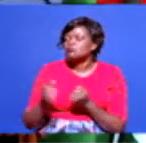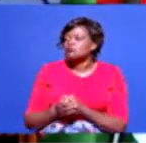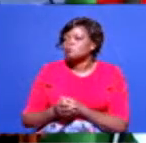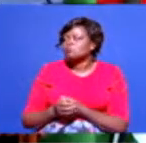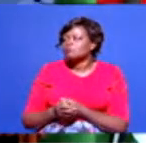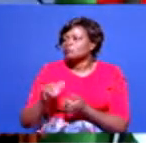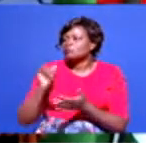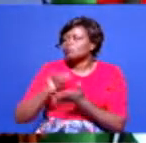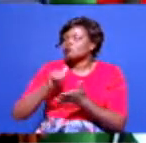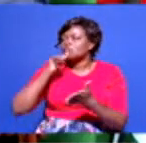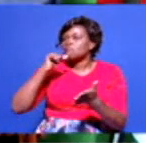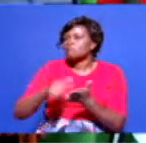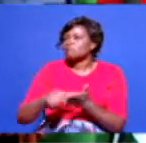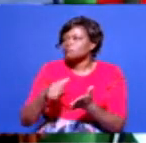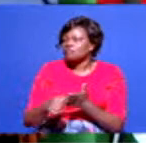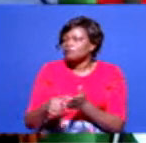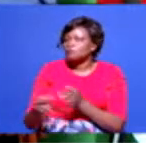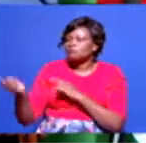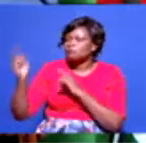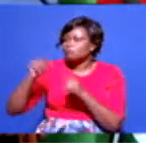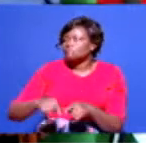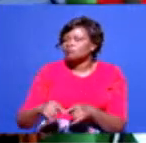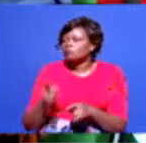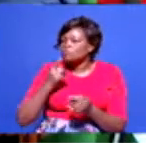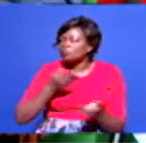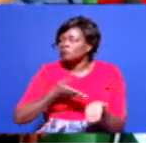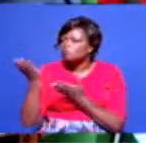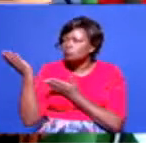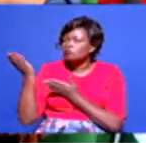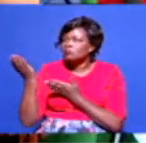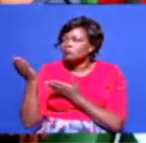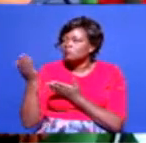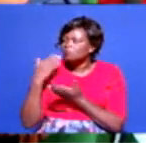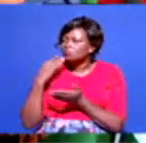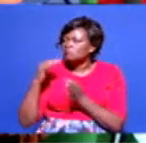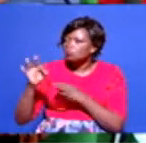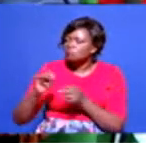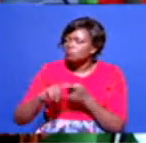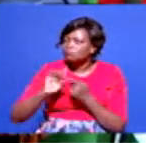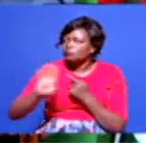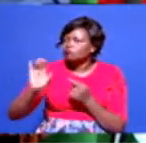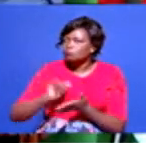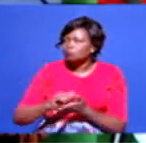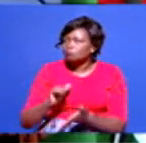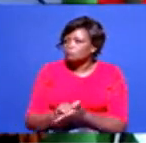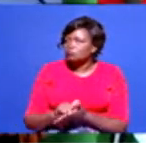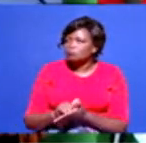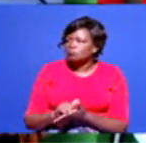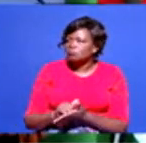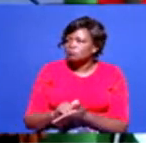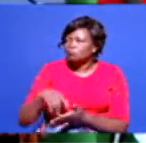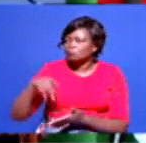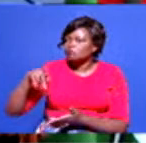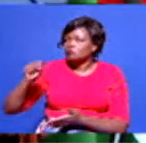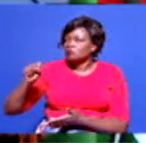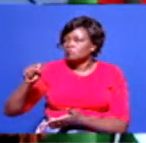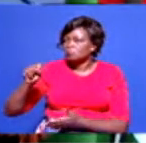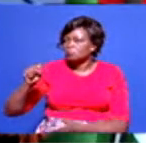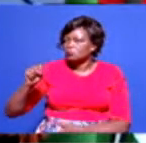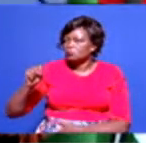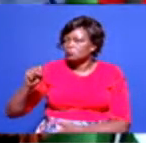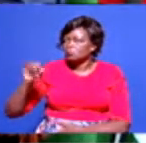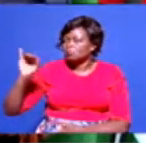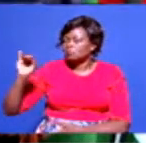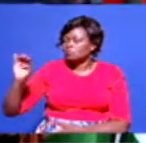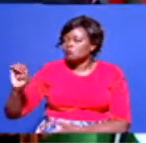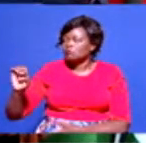that letter, camp, you know, nani atalete? So I explained to him that, you know, PS Bitange Demo was going to pick up the letter